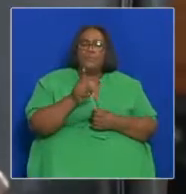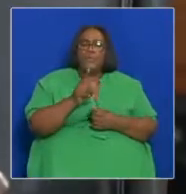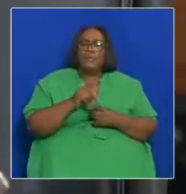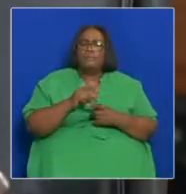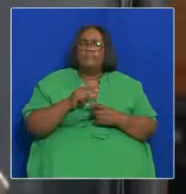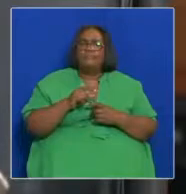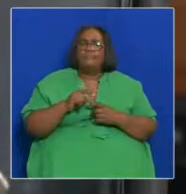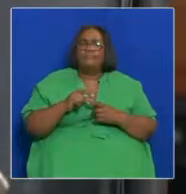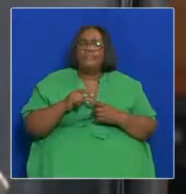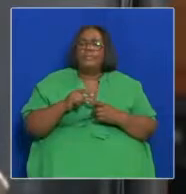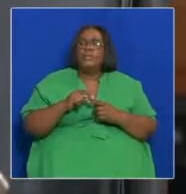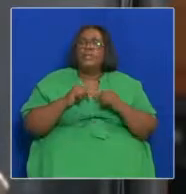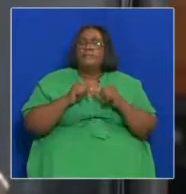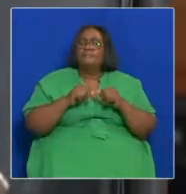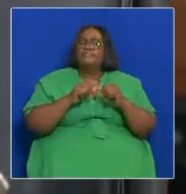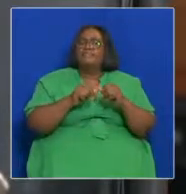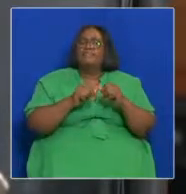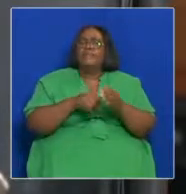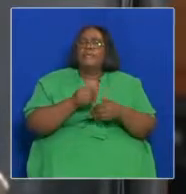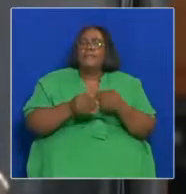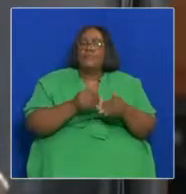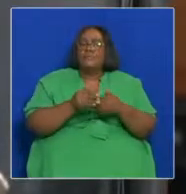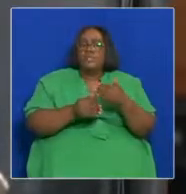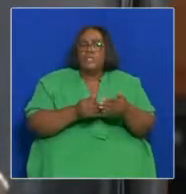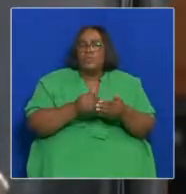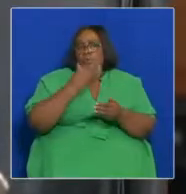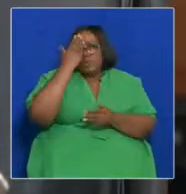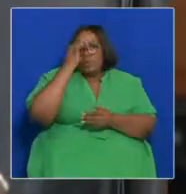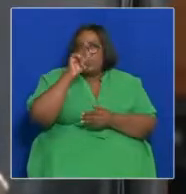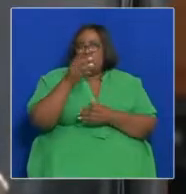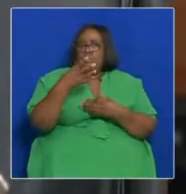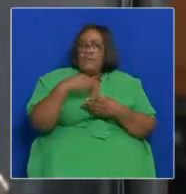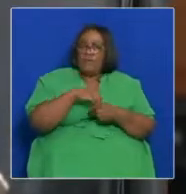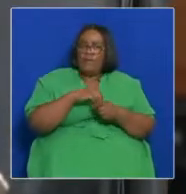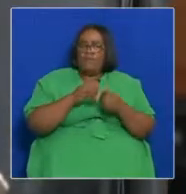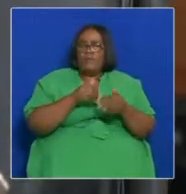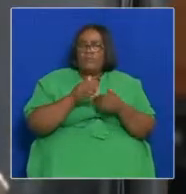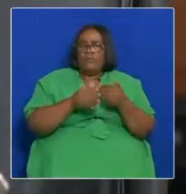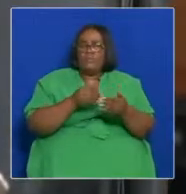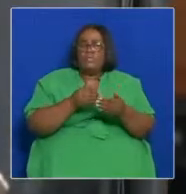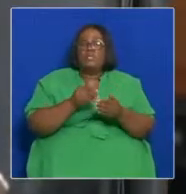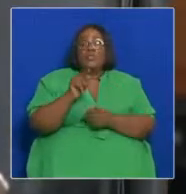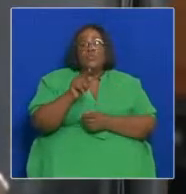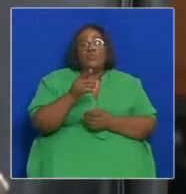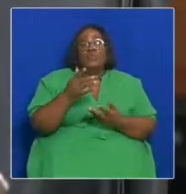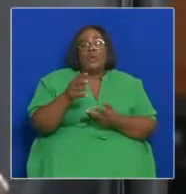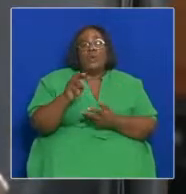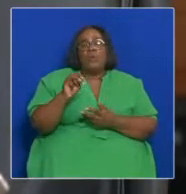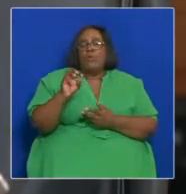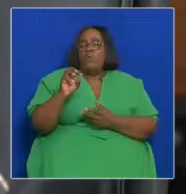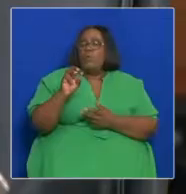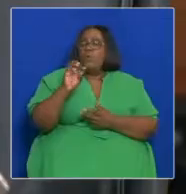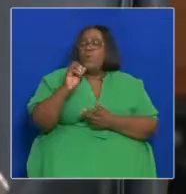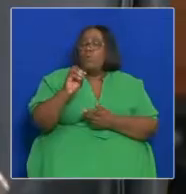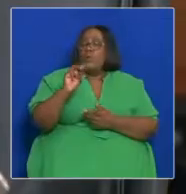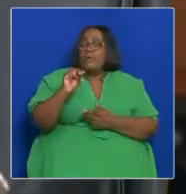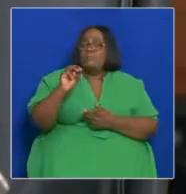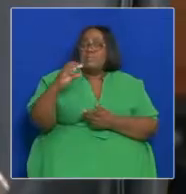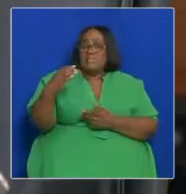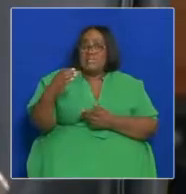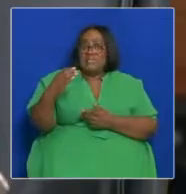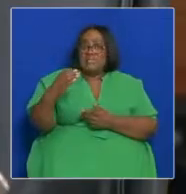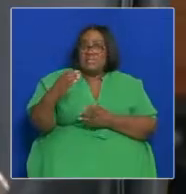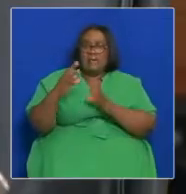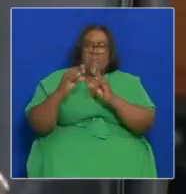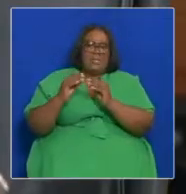and you were involved in the process, when you then sit at OMC and you no longer get reports about this, was this